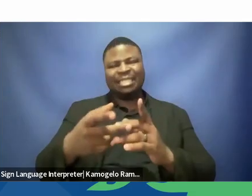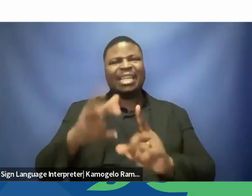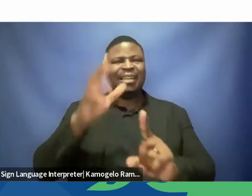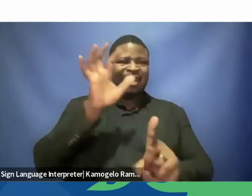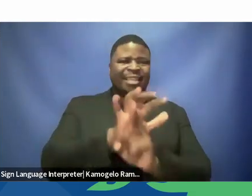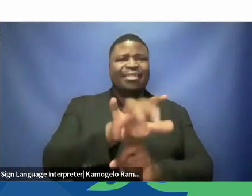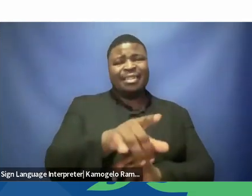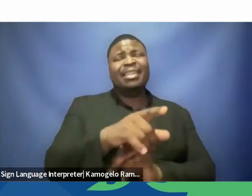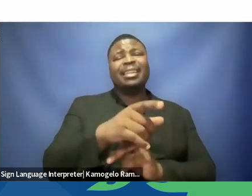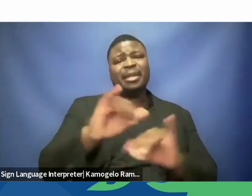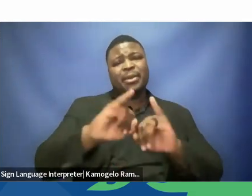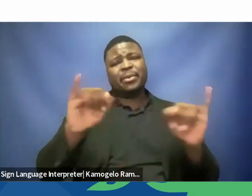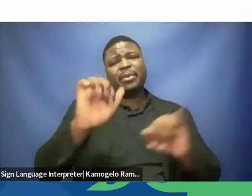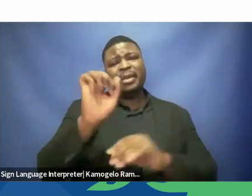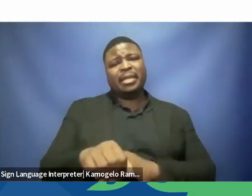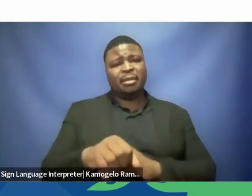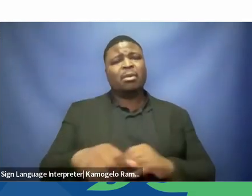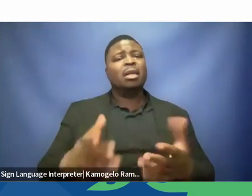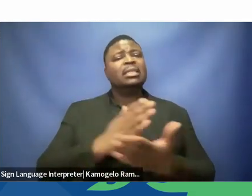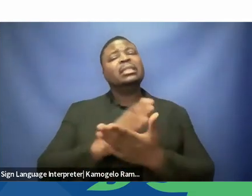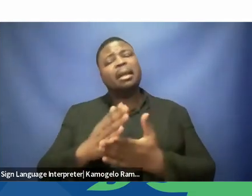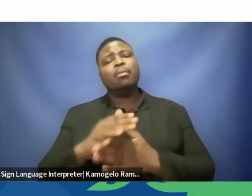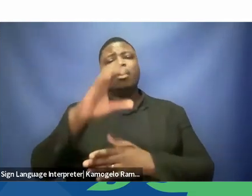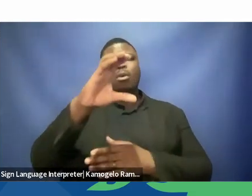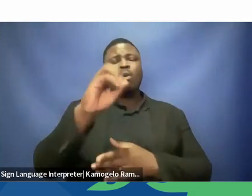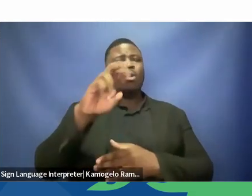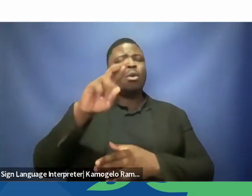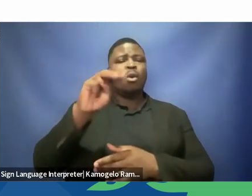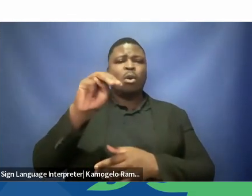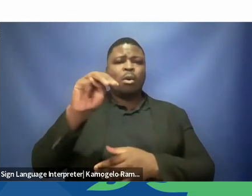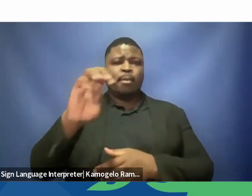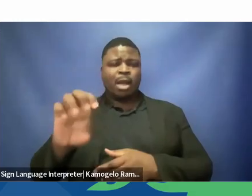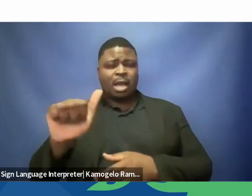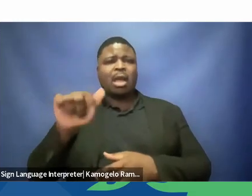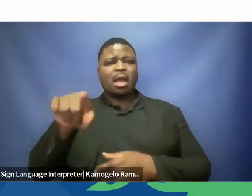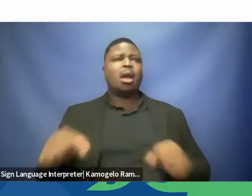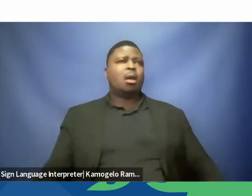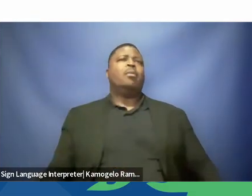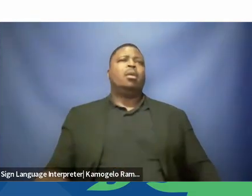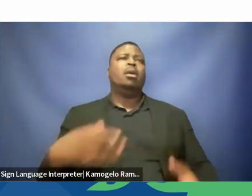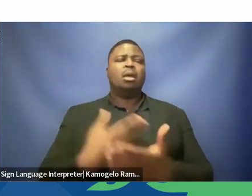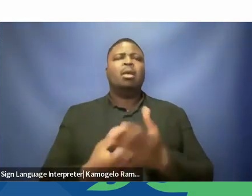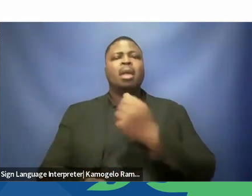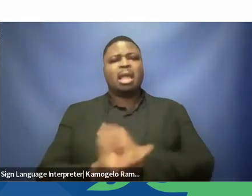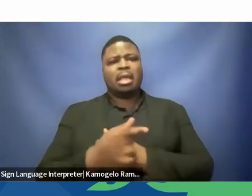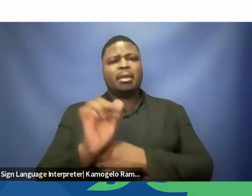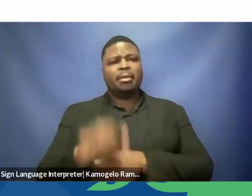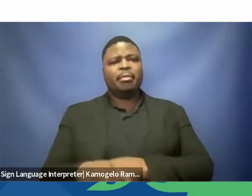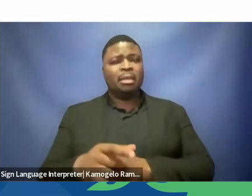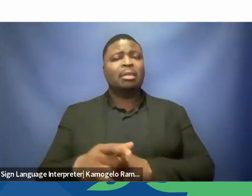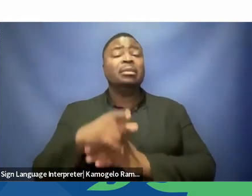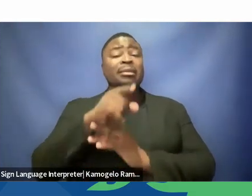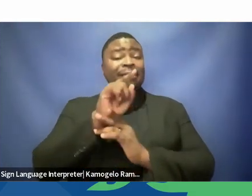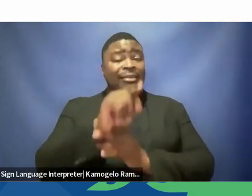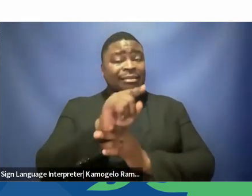coma. And you also have the risk of stimulant use disorder. Those are the forms of addiction that comes by